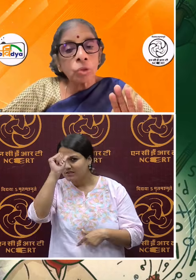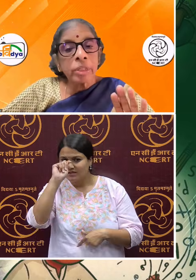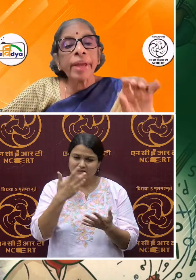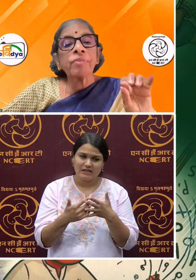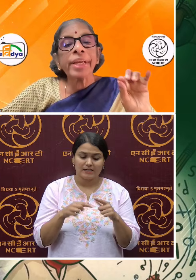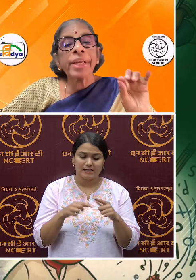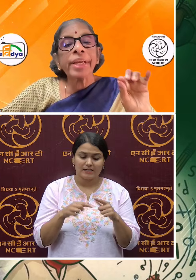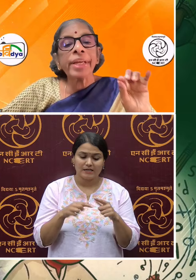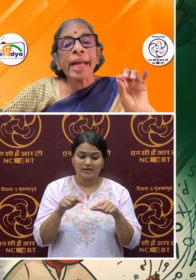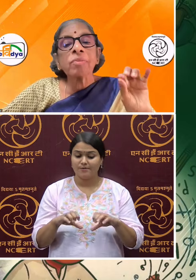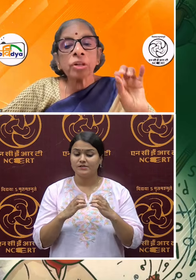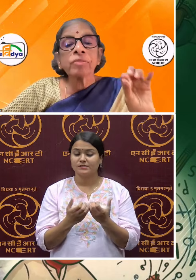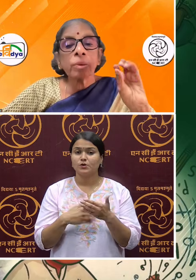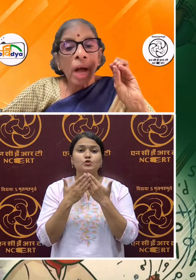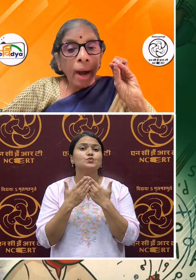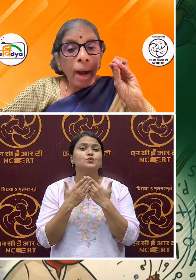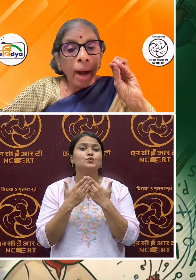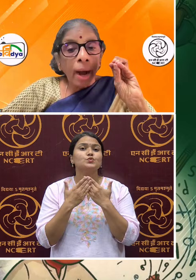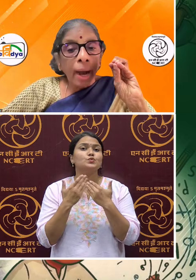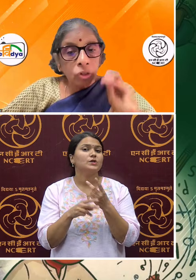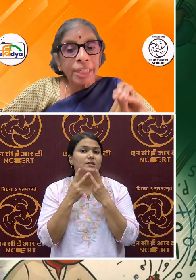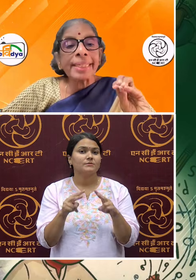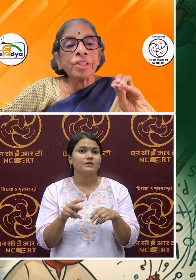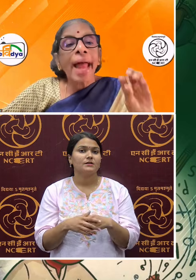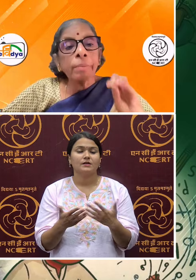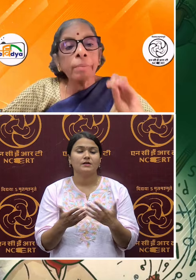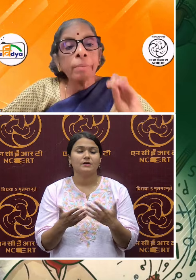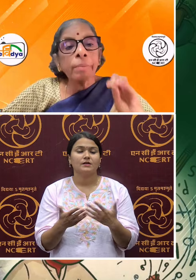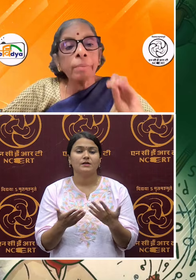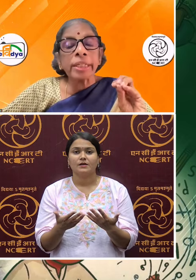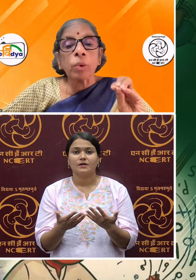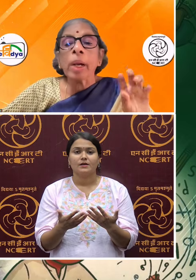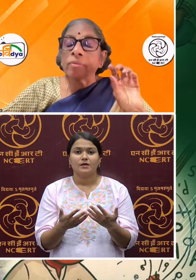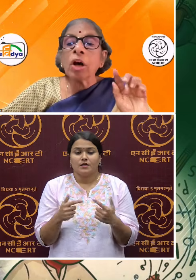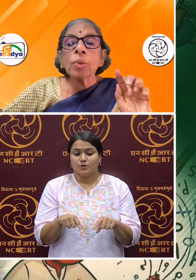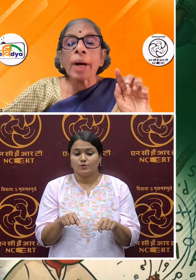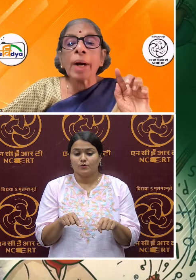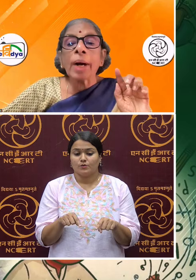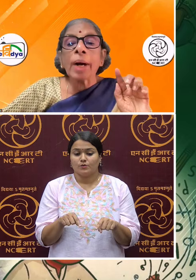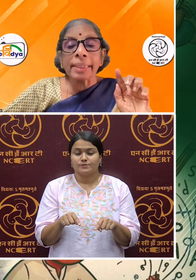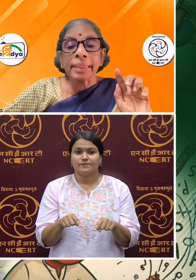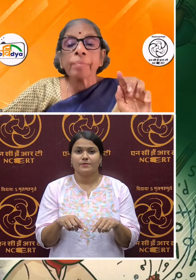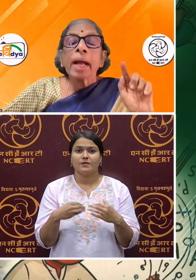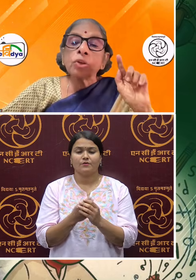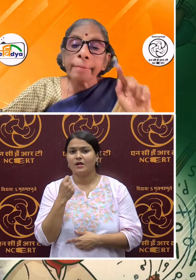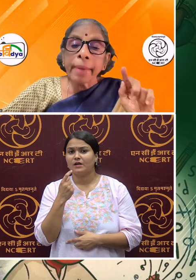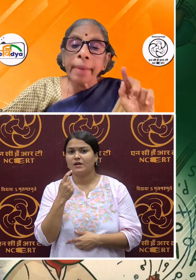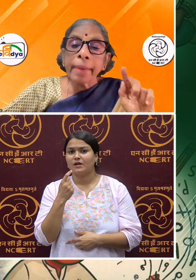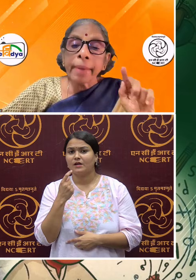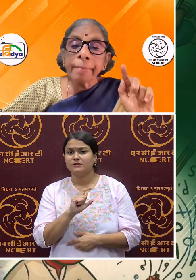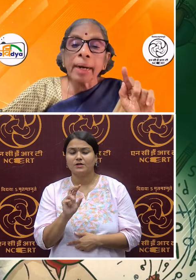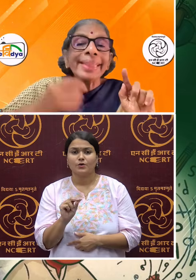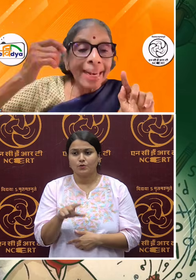our schools, where we have children from heterogeneous nature and multilingual, we got to understand,